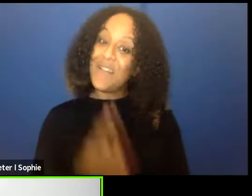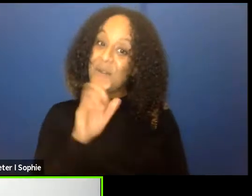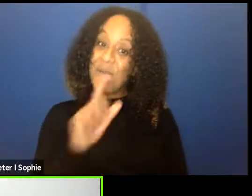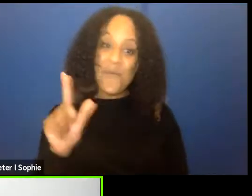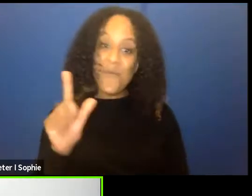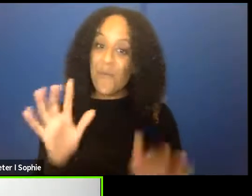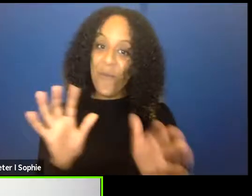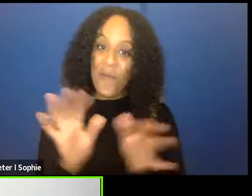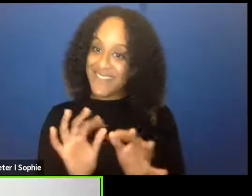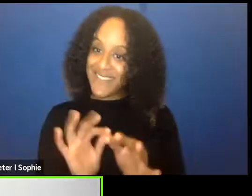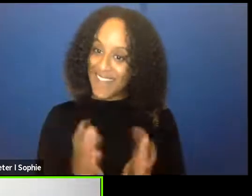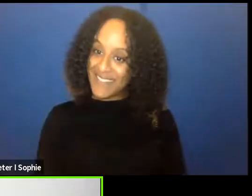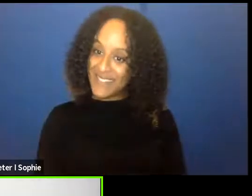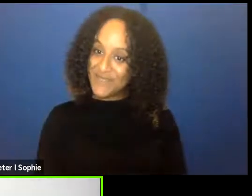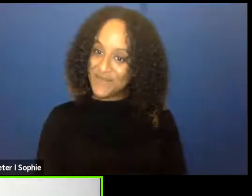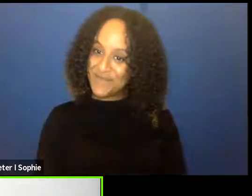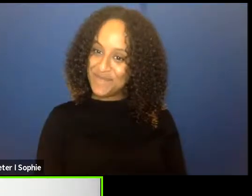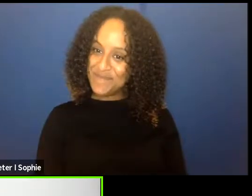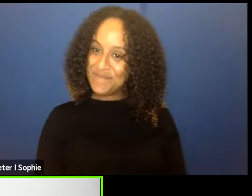well said.